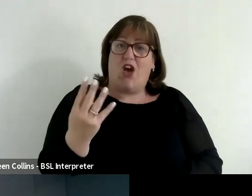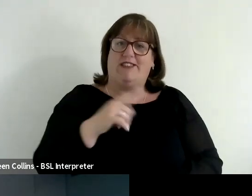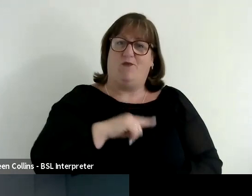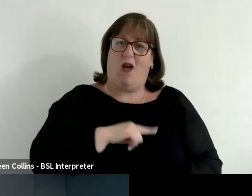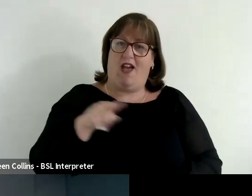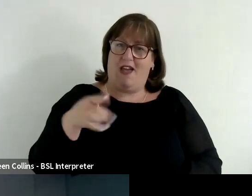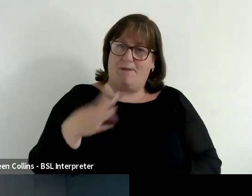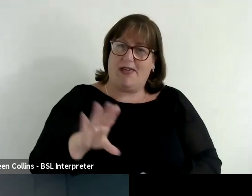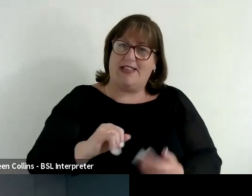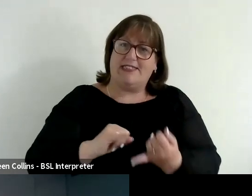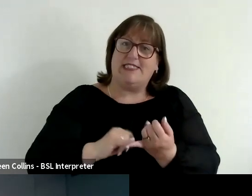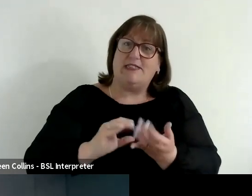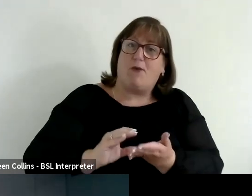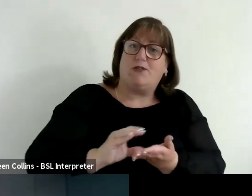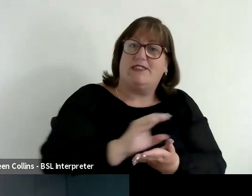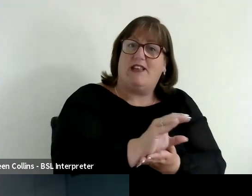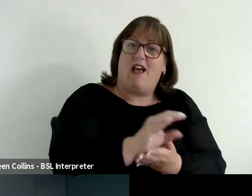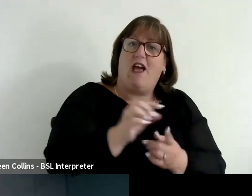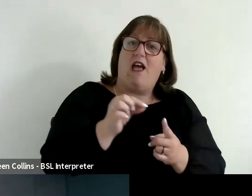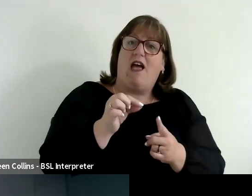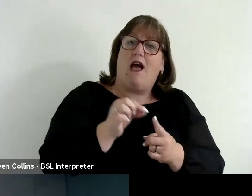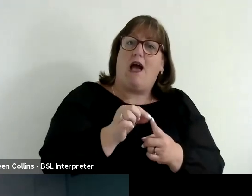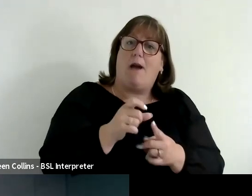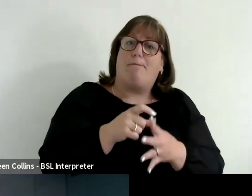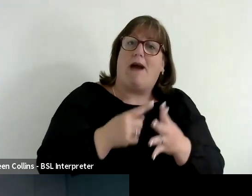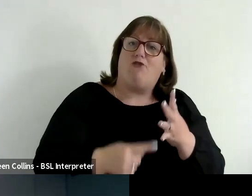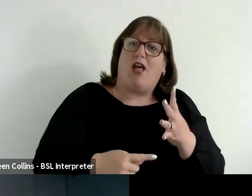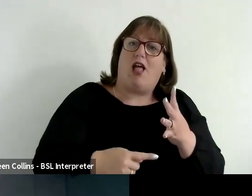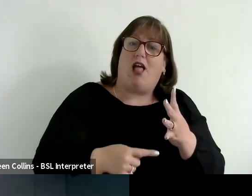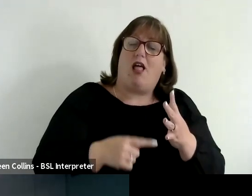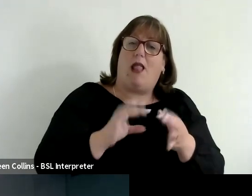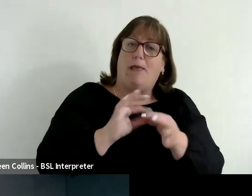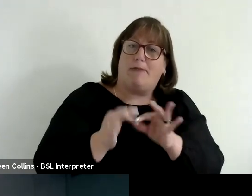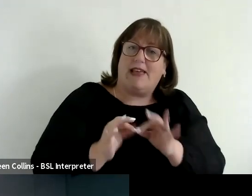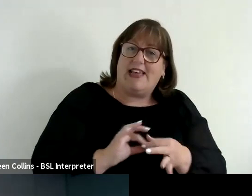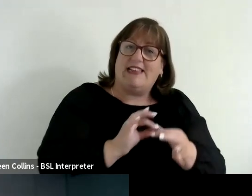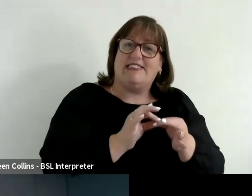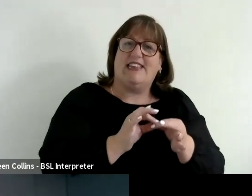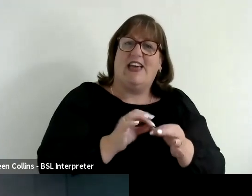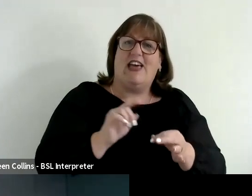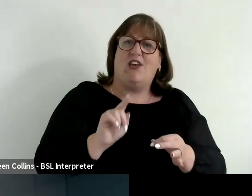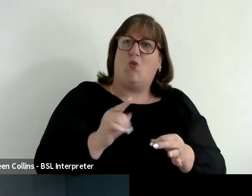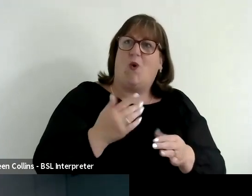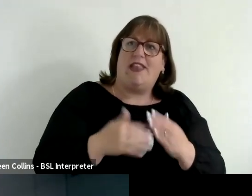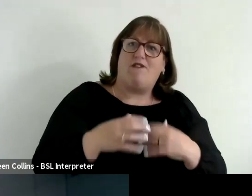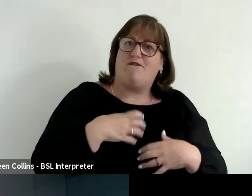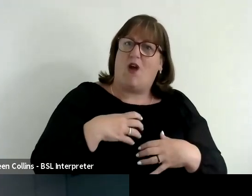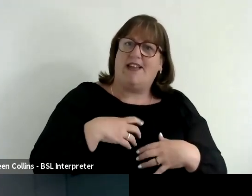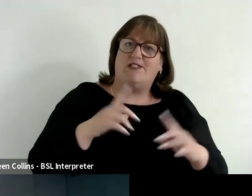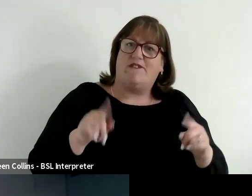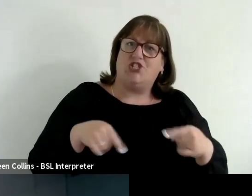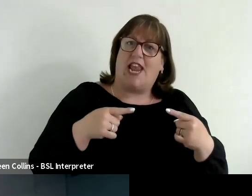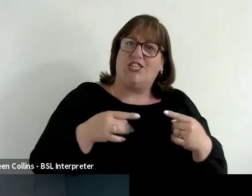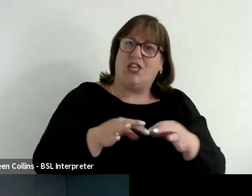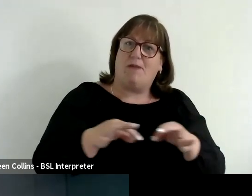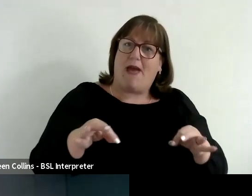the programming like The Last Leg and The Undateables, and you're not frightened to challenge the boundaries a little bit. So